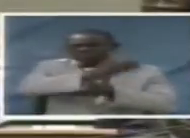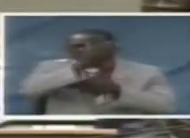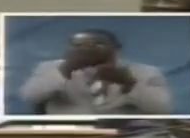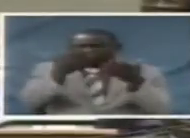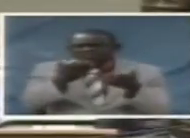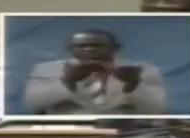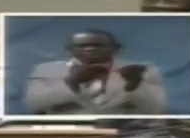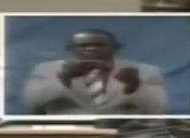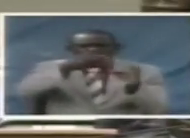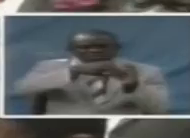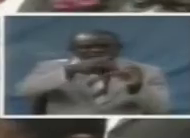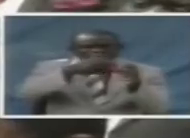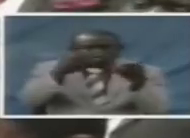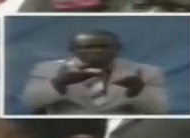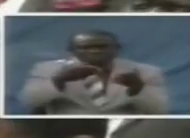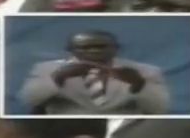gates, service stations.